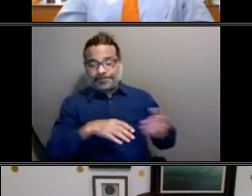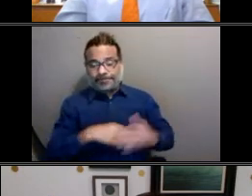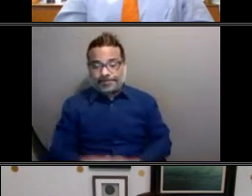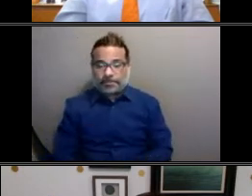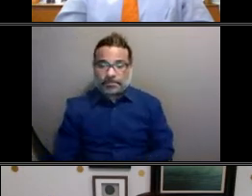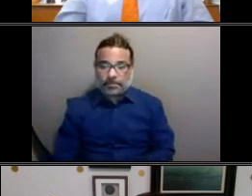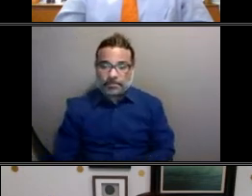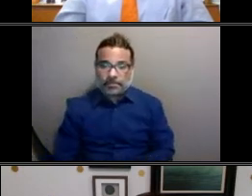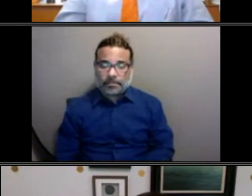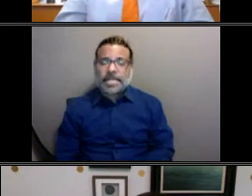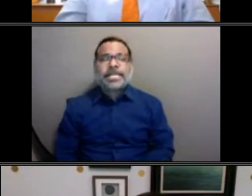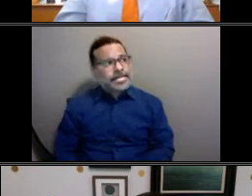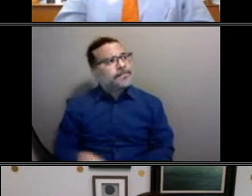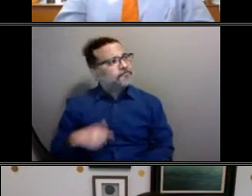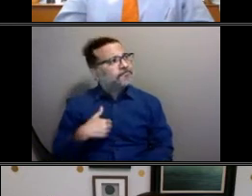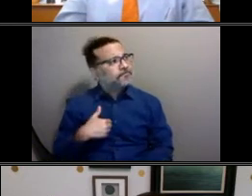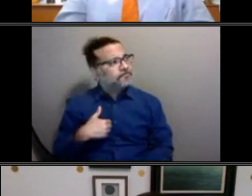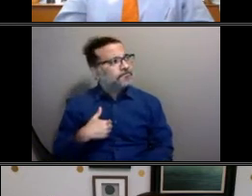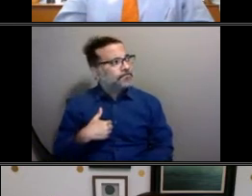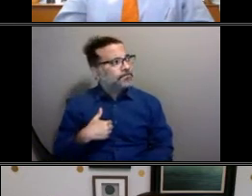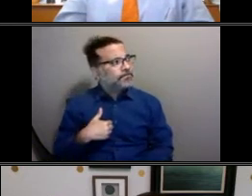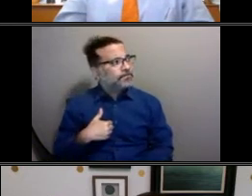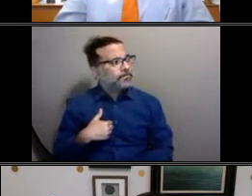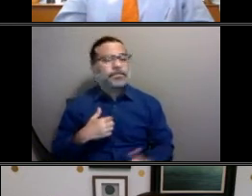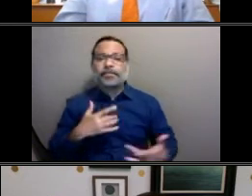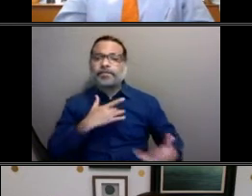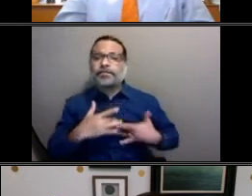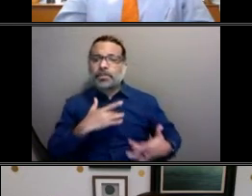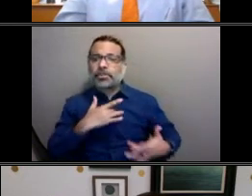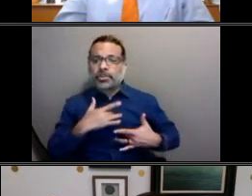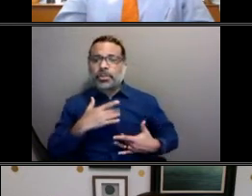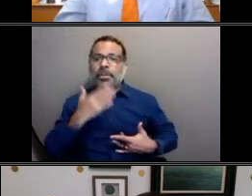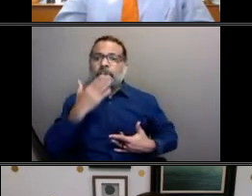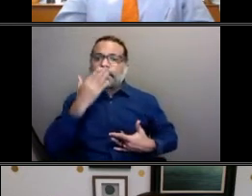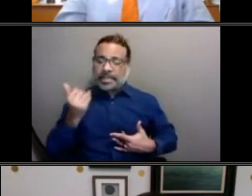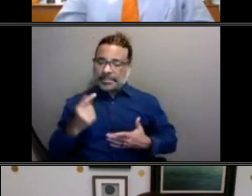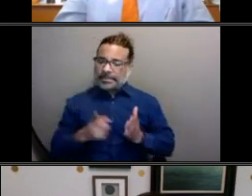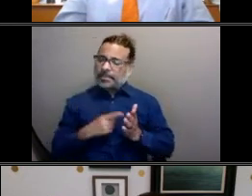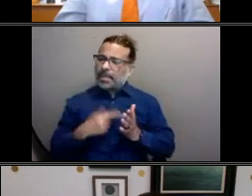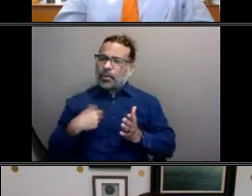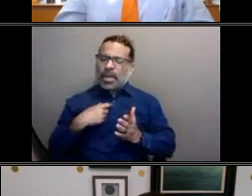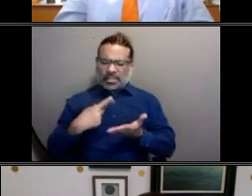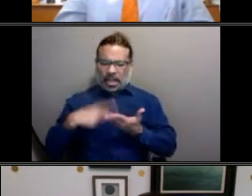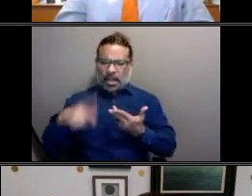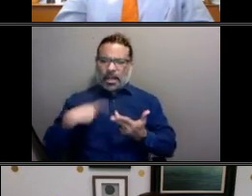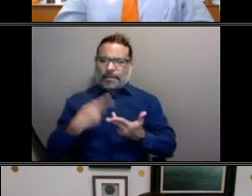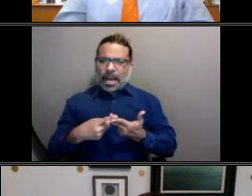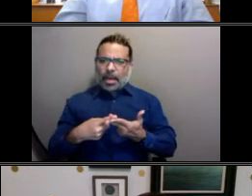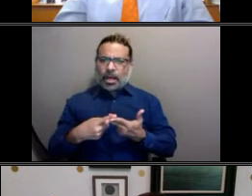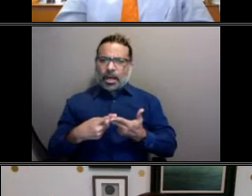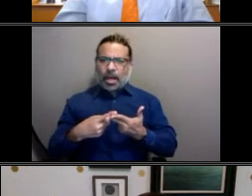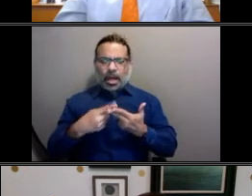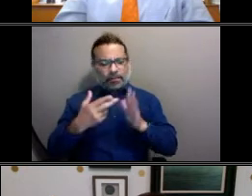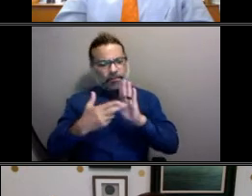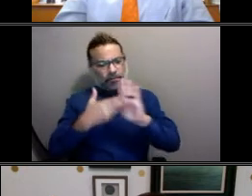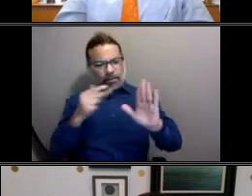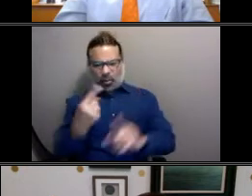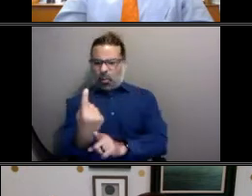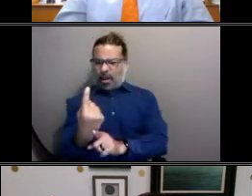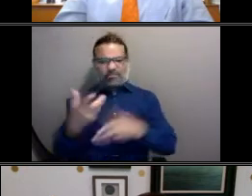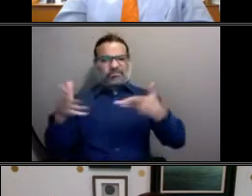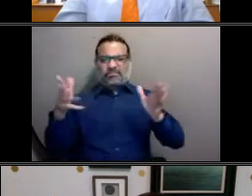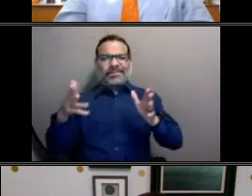I worry sometimes that we get lumped into this single definition of the label when the fact of the matter is